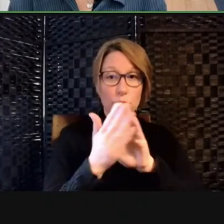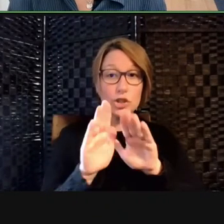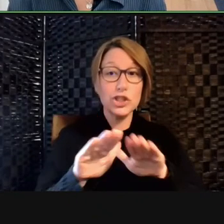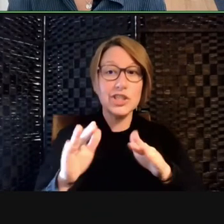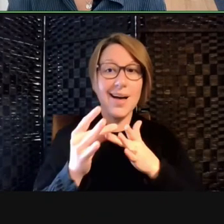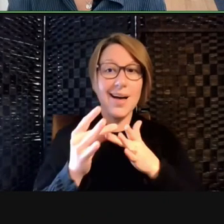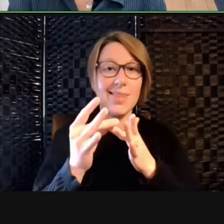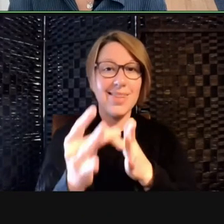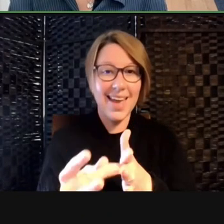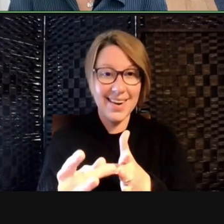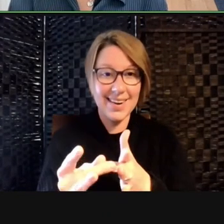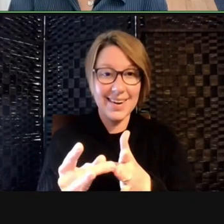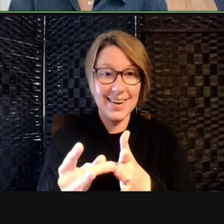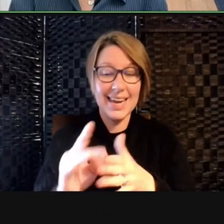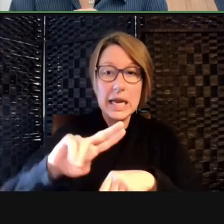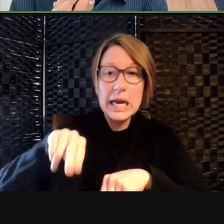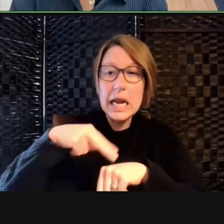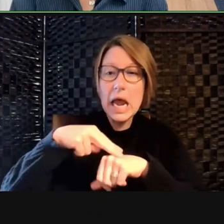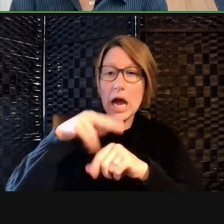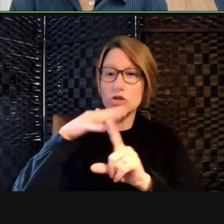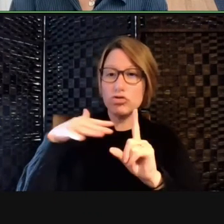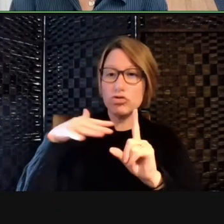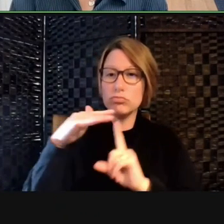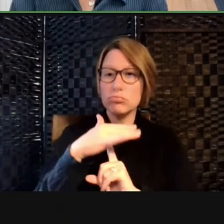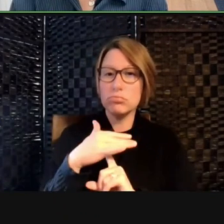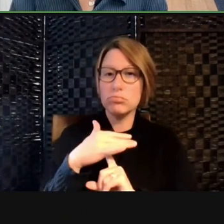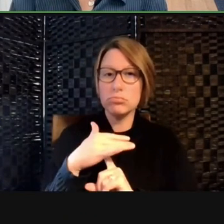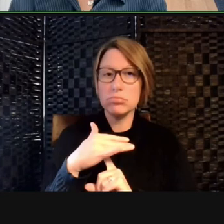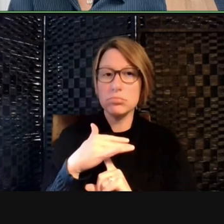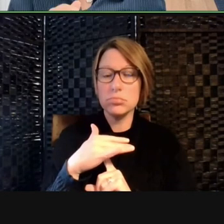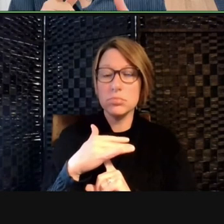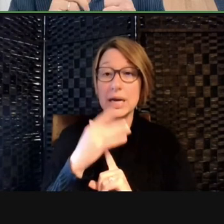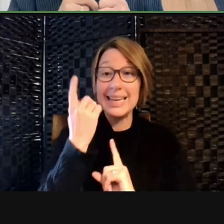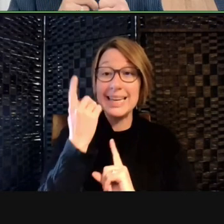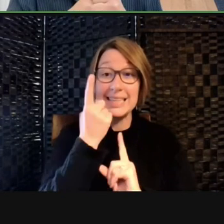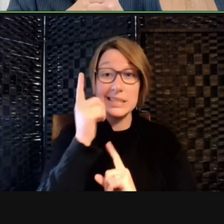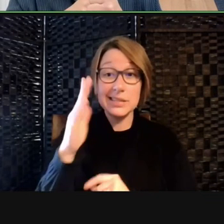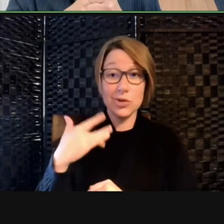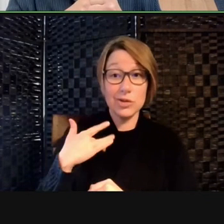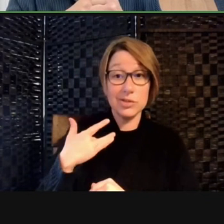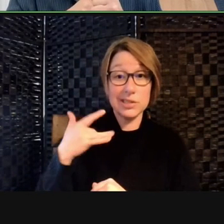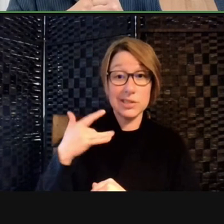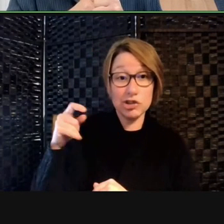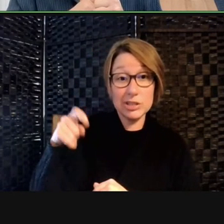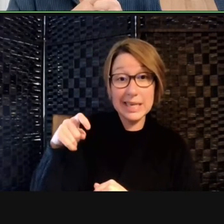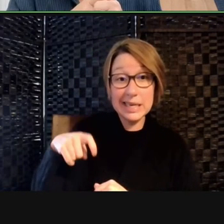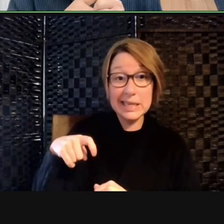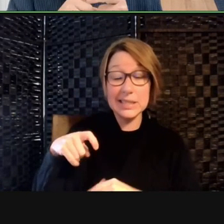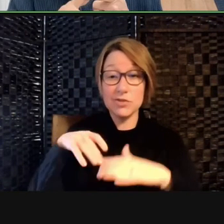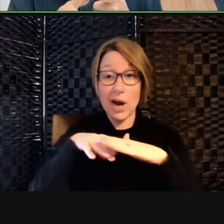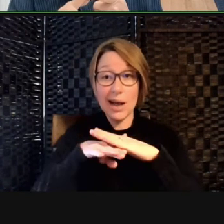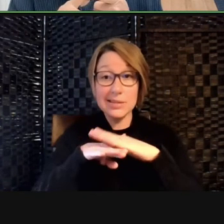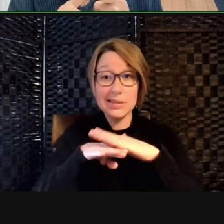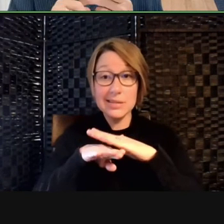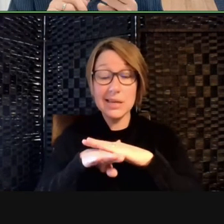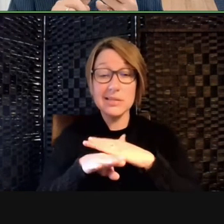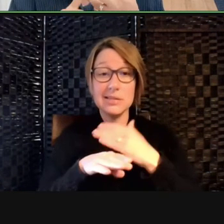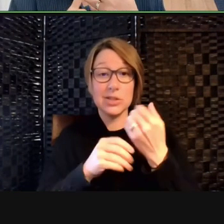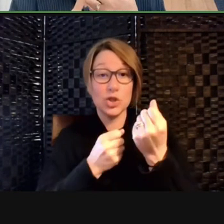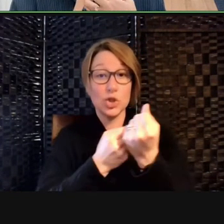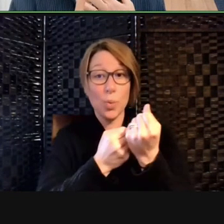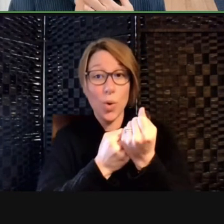natural contexts. We're going to consider their sensory needs. So in terms of their sensory needs for access, support,